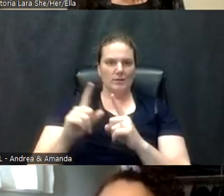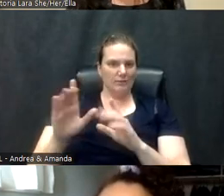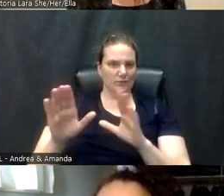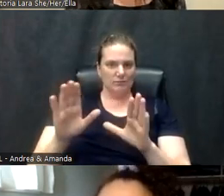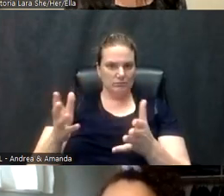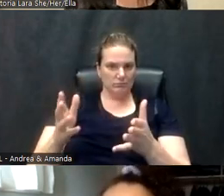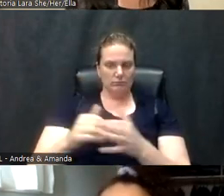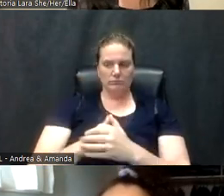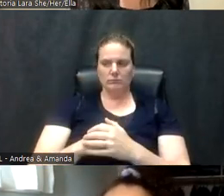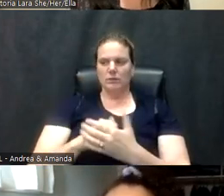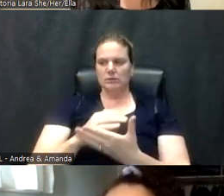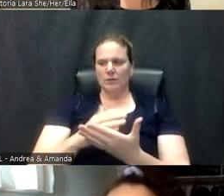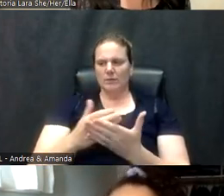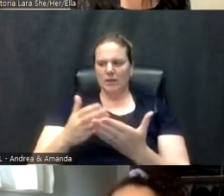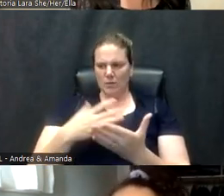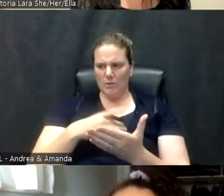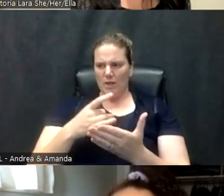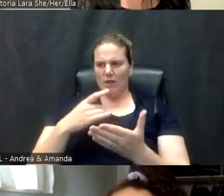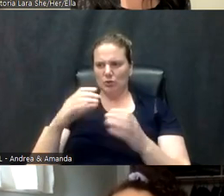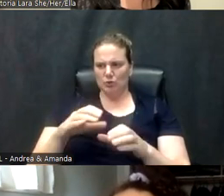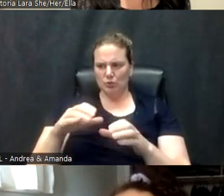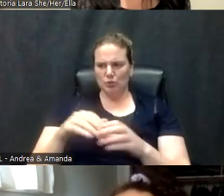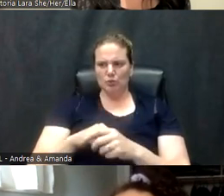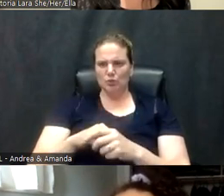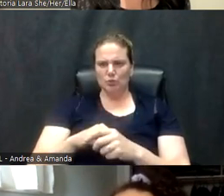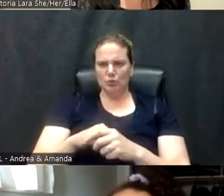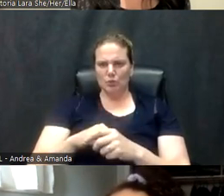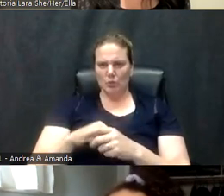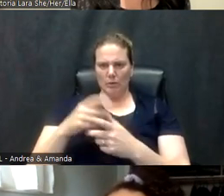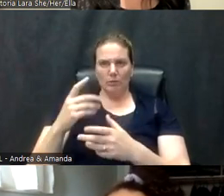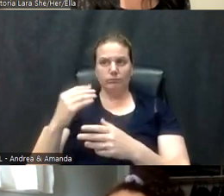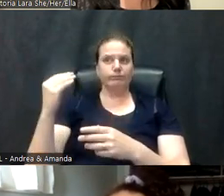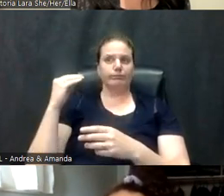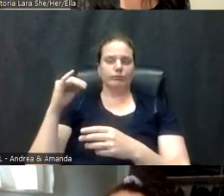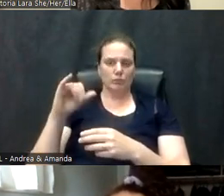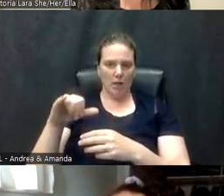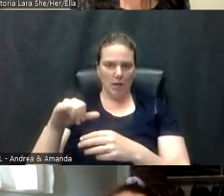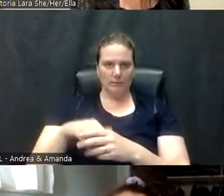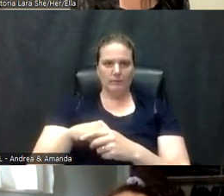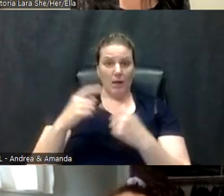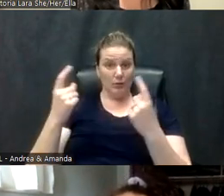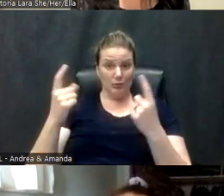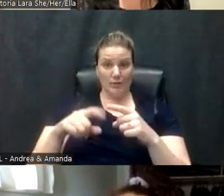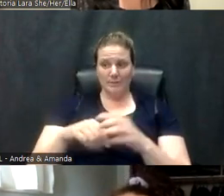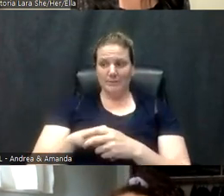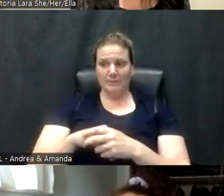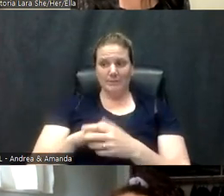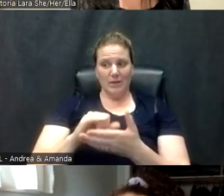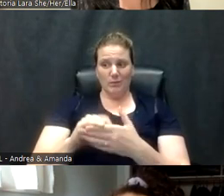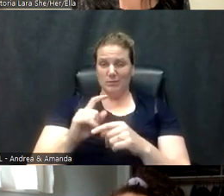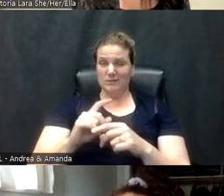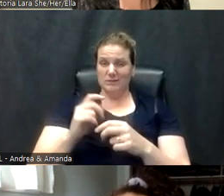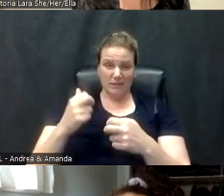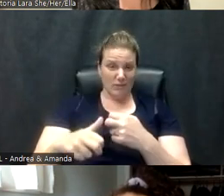and some of the things we'd like to do. You know, we'd like to take away from those. Oh, I agree. It's going to be difficult.